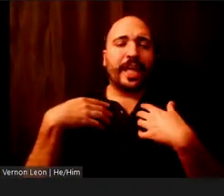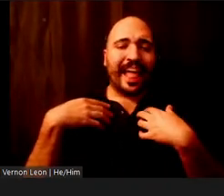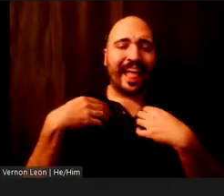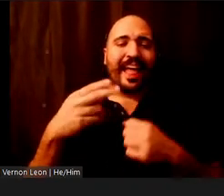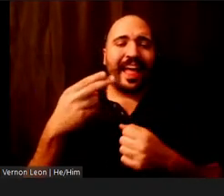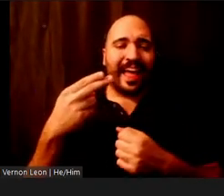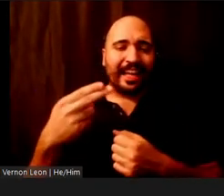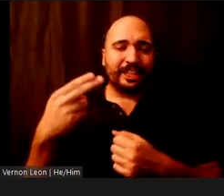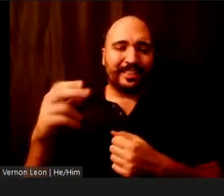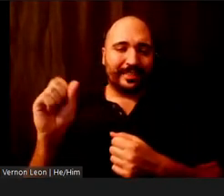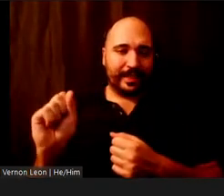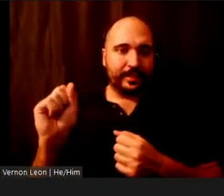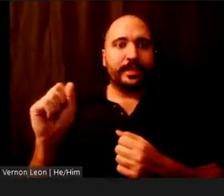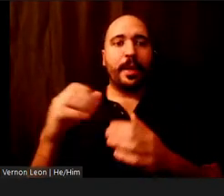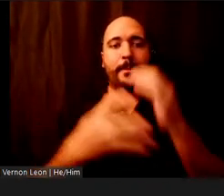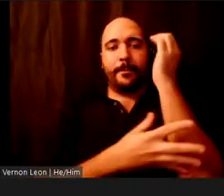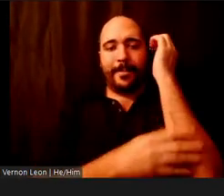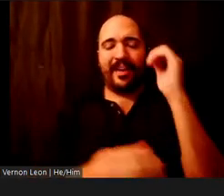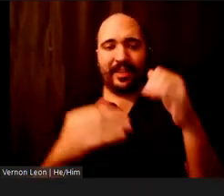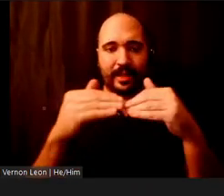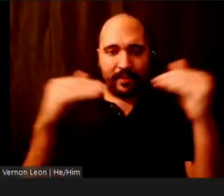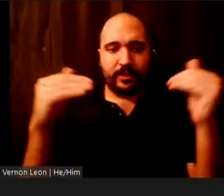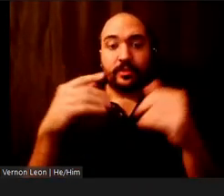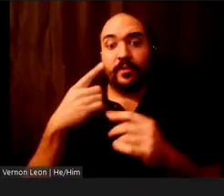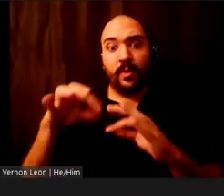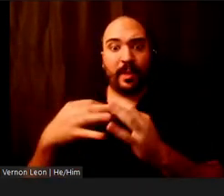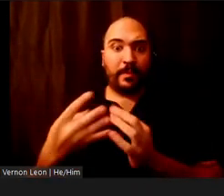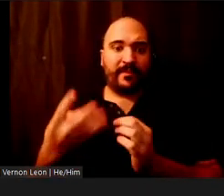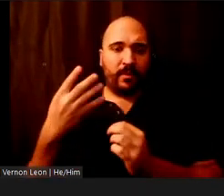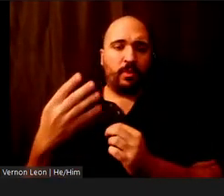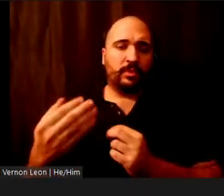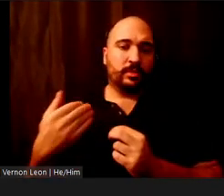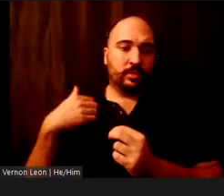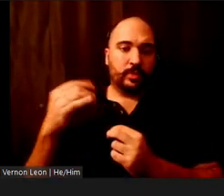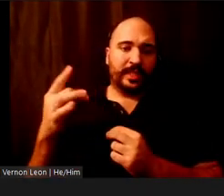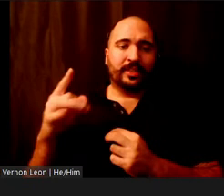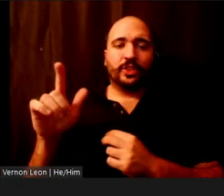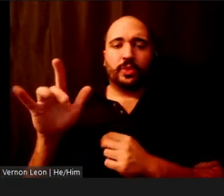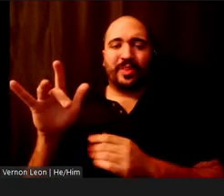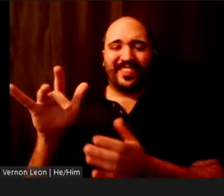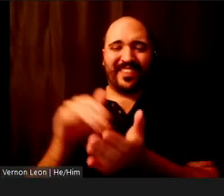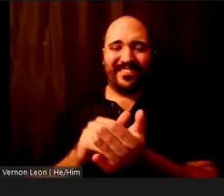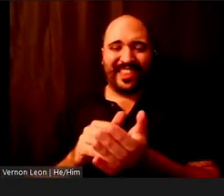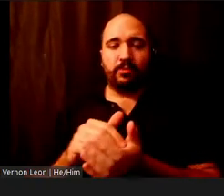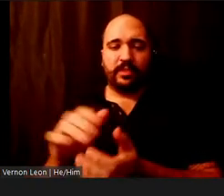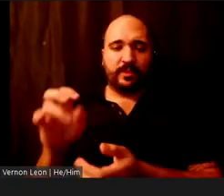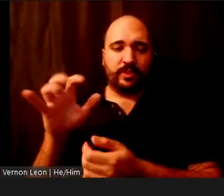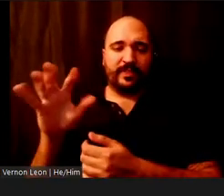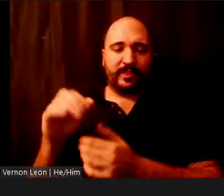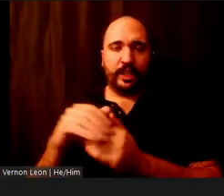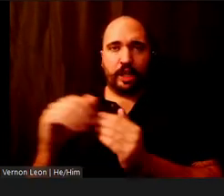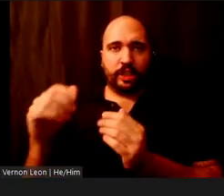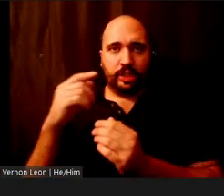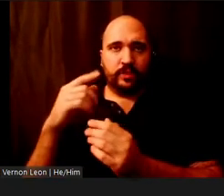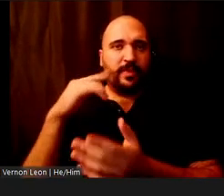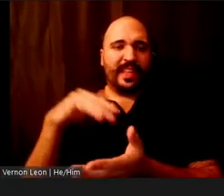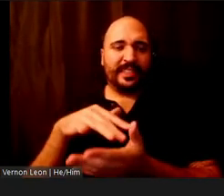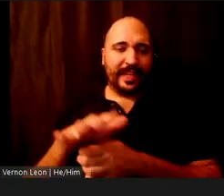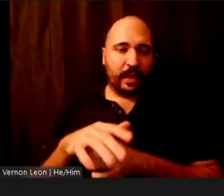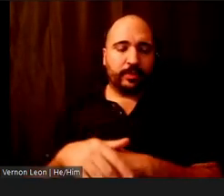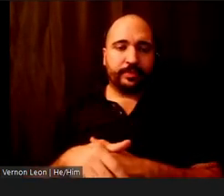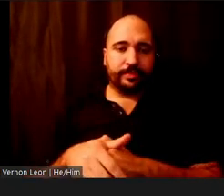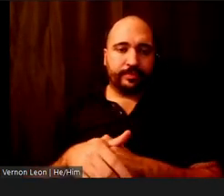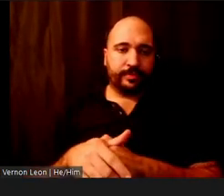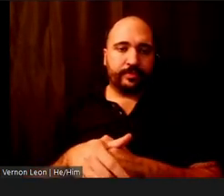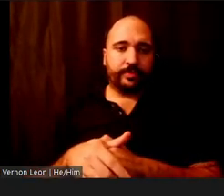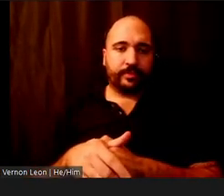2018 U.S. Bureau poverty threshold was $25,750 for the study area. Based on the